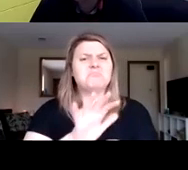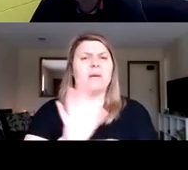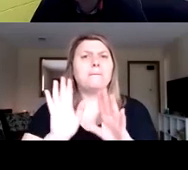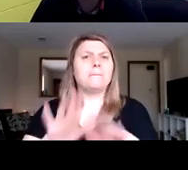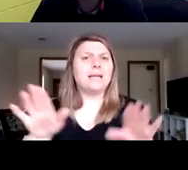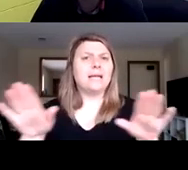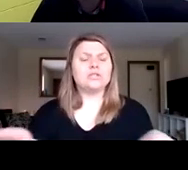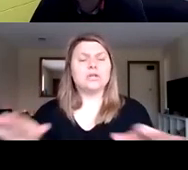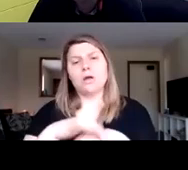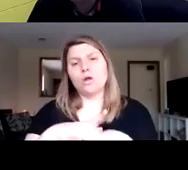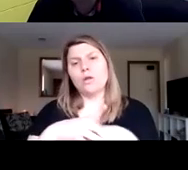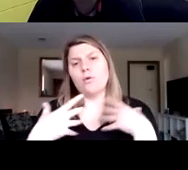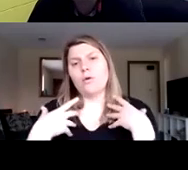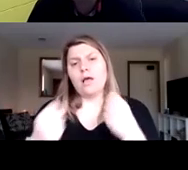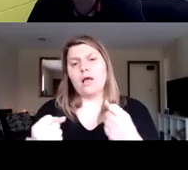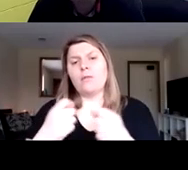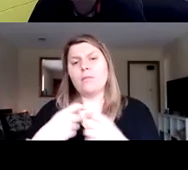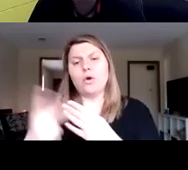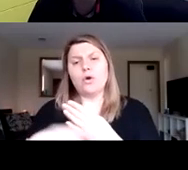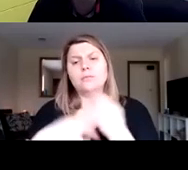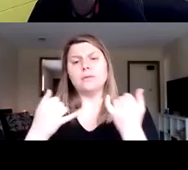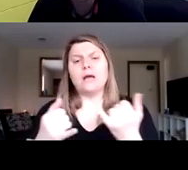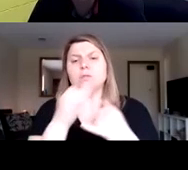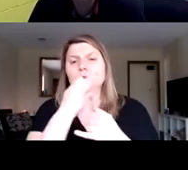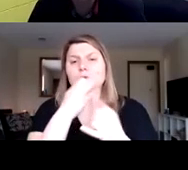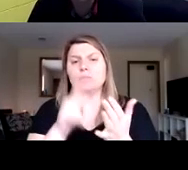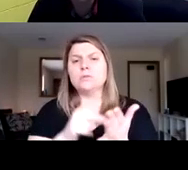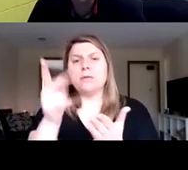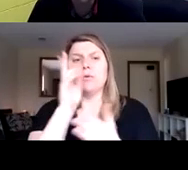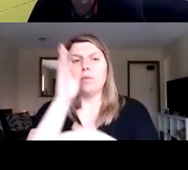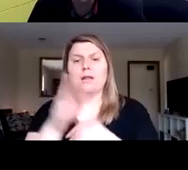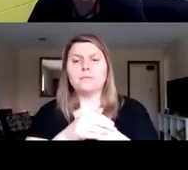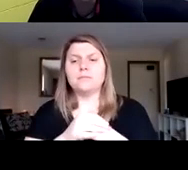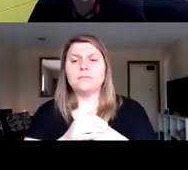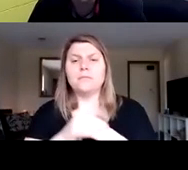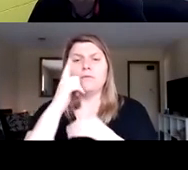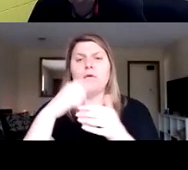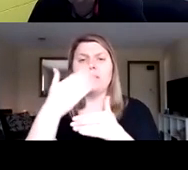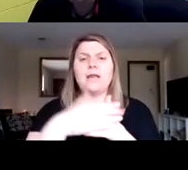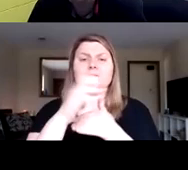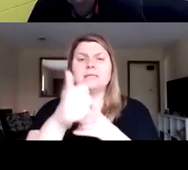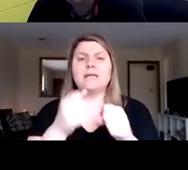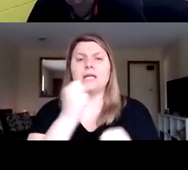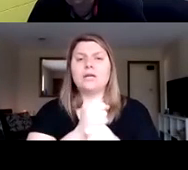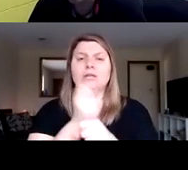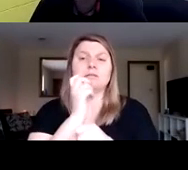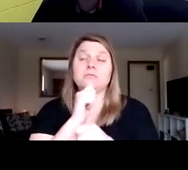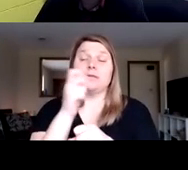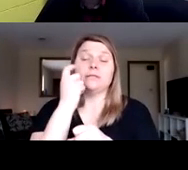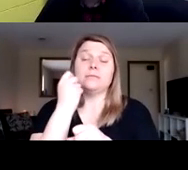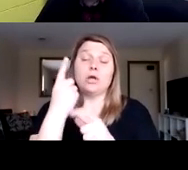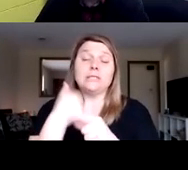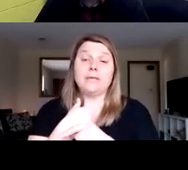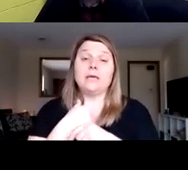global health fellowship programs right now, and for that to be doubled in the next 10 years wouldn't surprise me. And again, I think